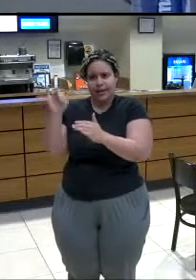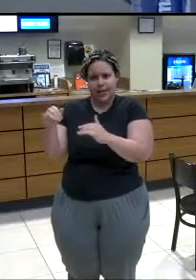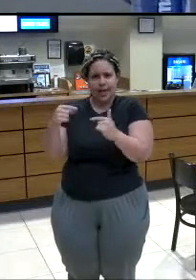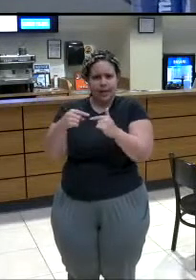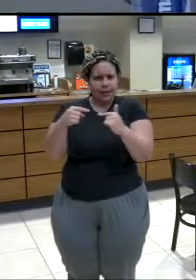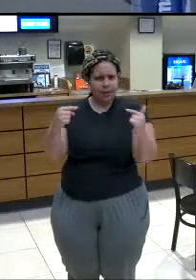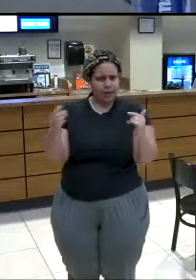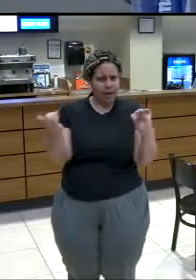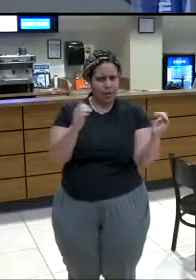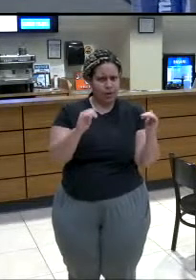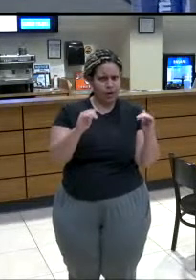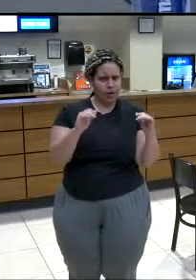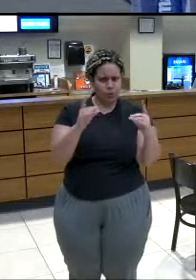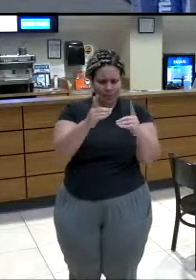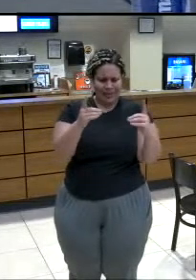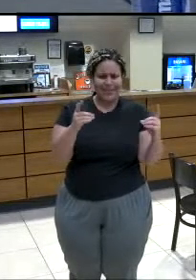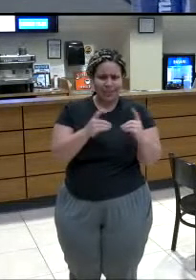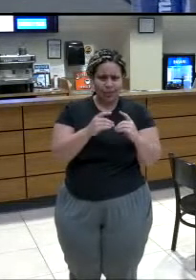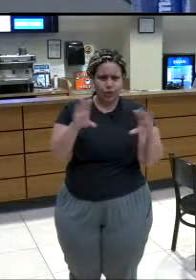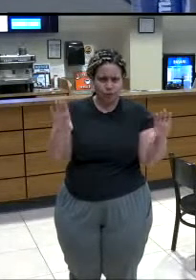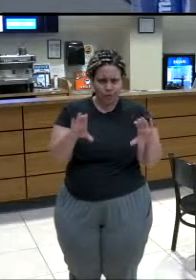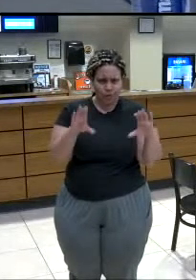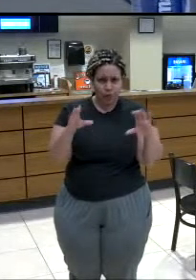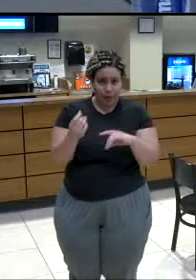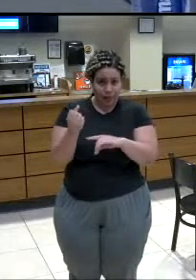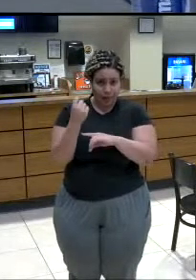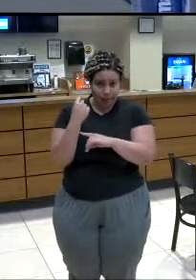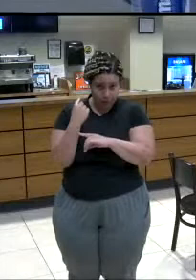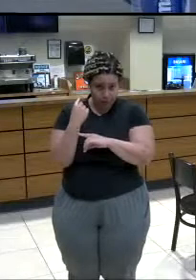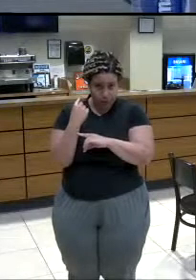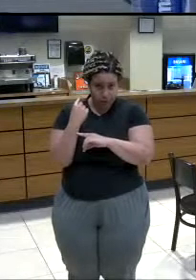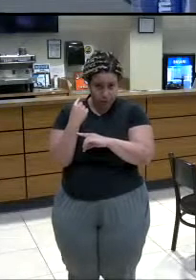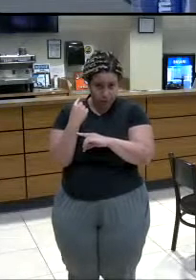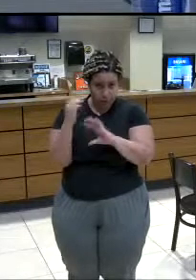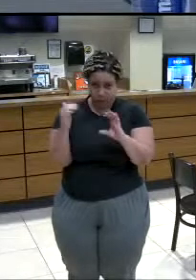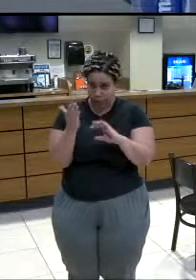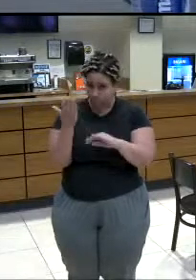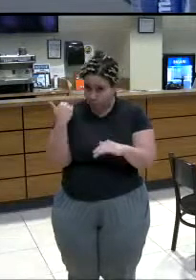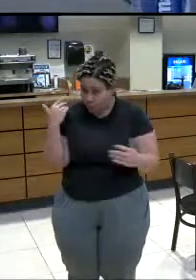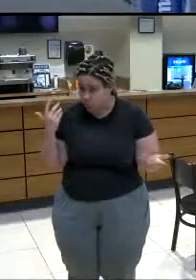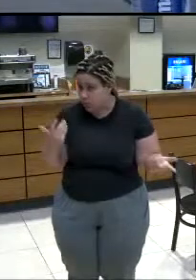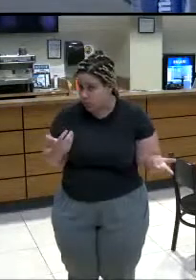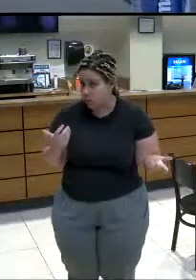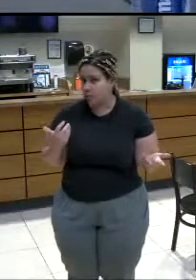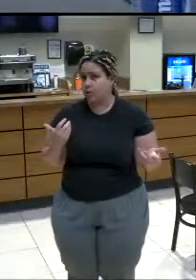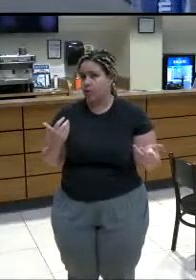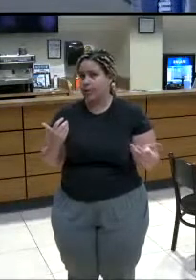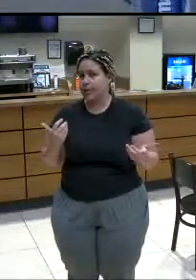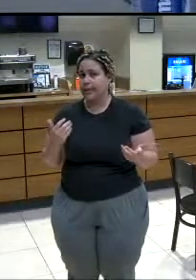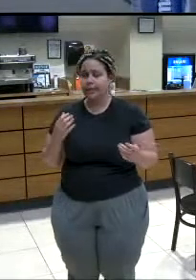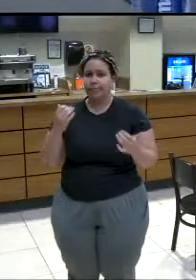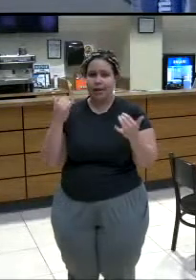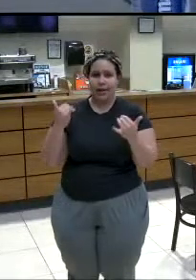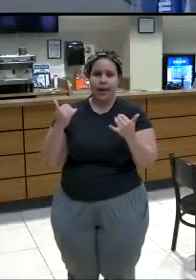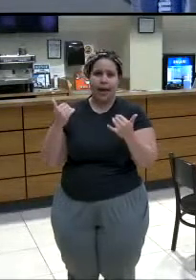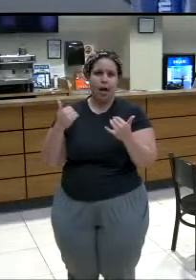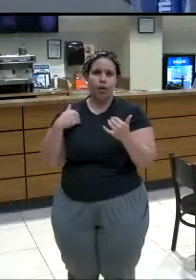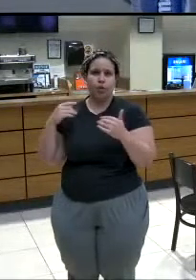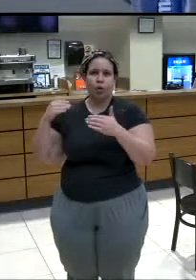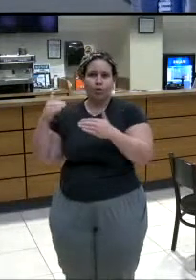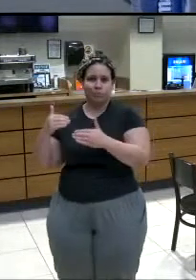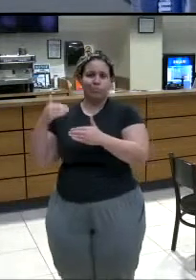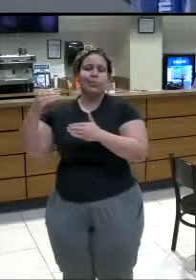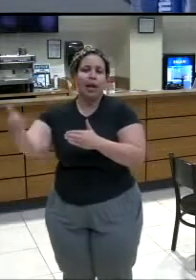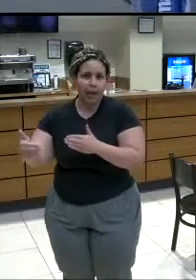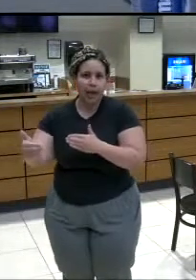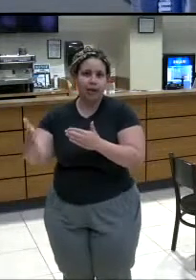the district was doing last year or the year before? And if there's now a leap to provide